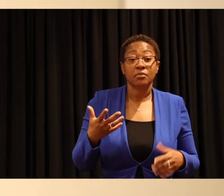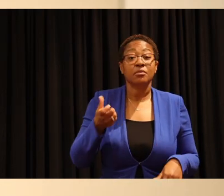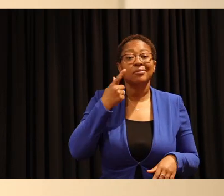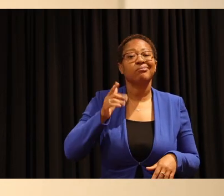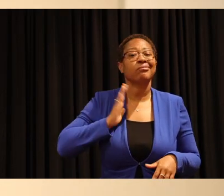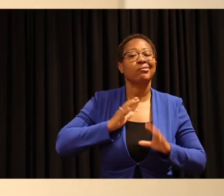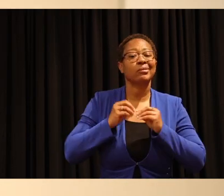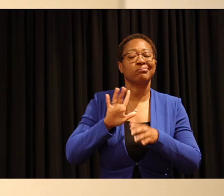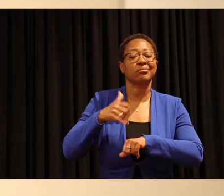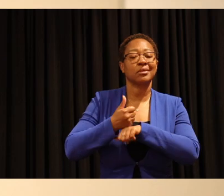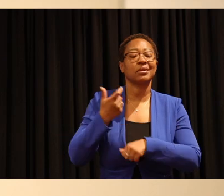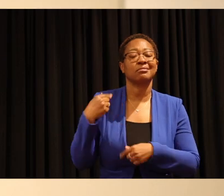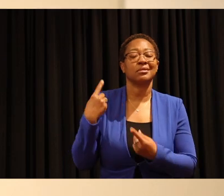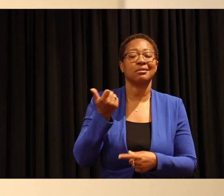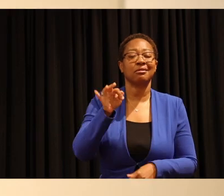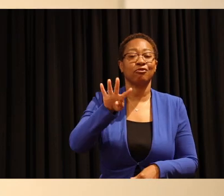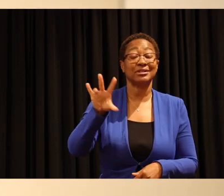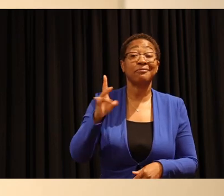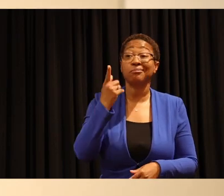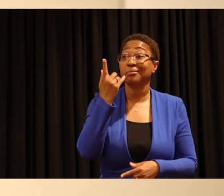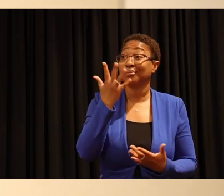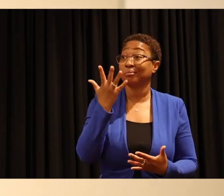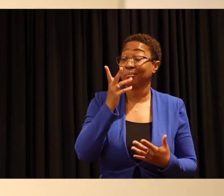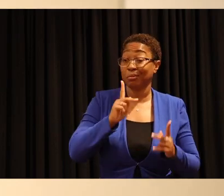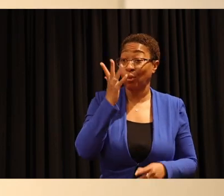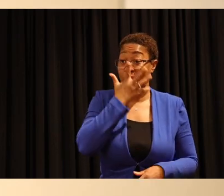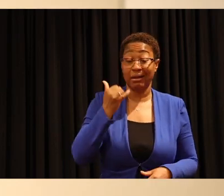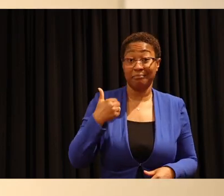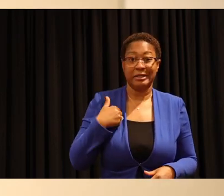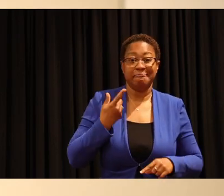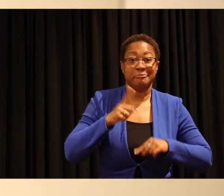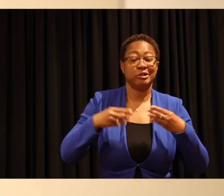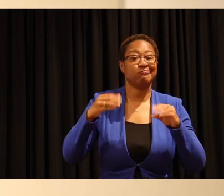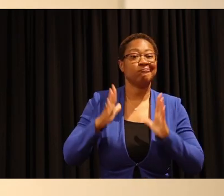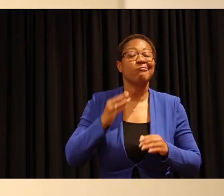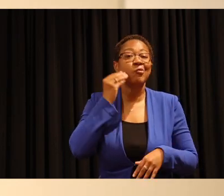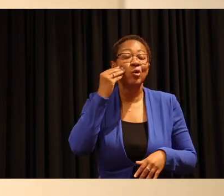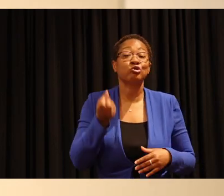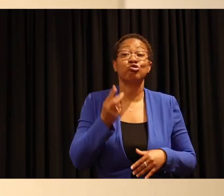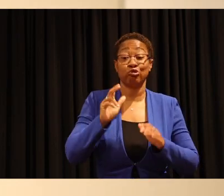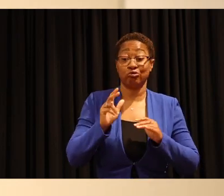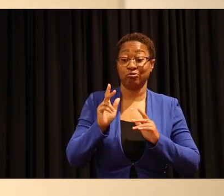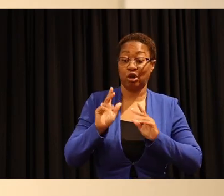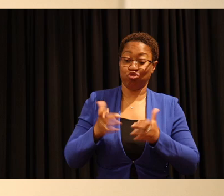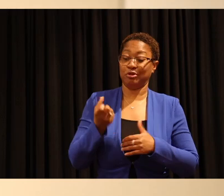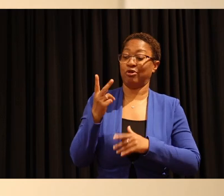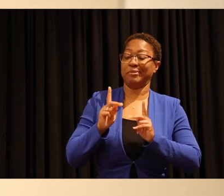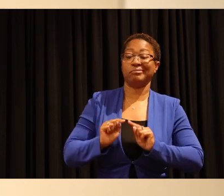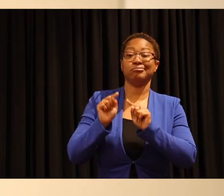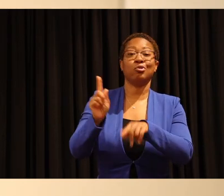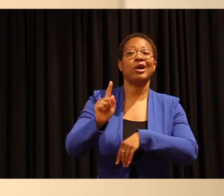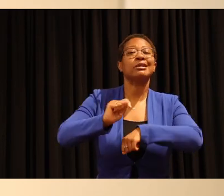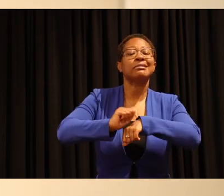since 1947 because people that look like me couldn't be realtors. So a group of 12 people went to Tampa, Florida and created